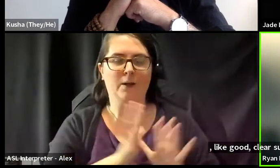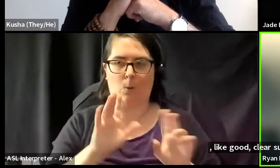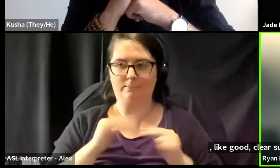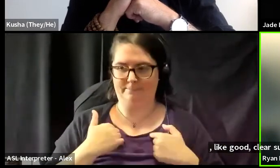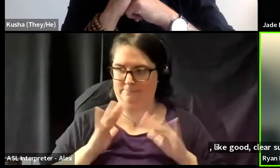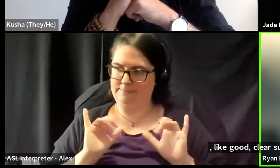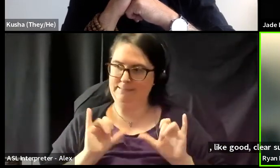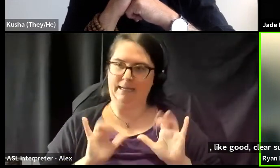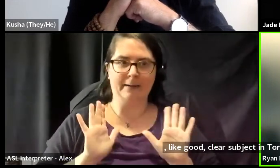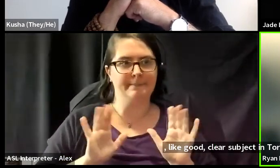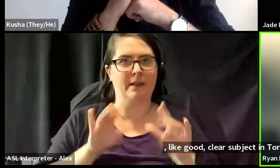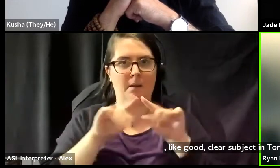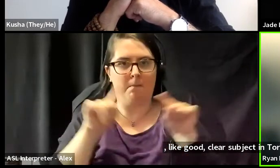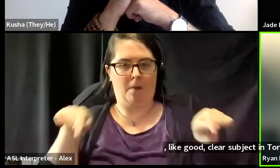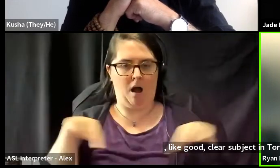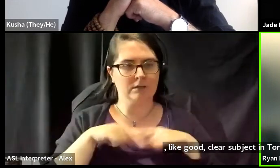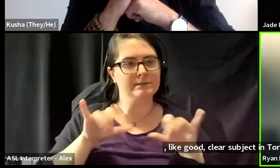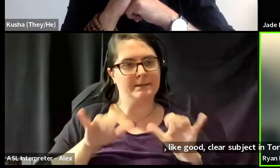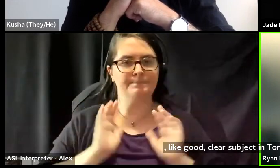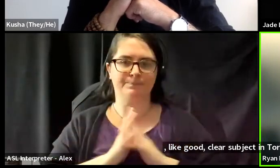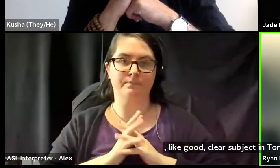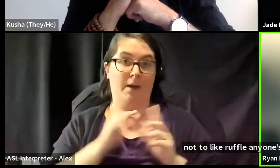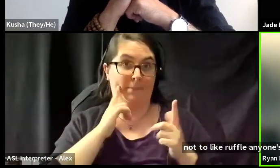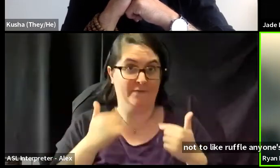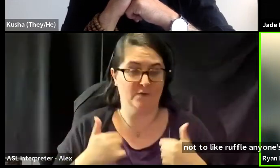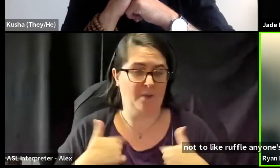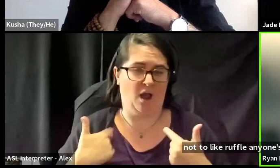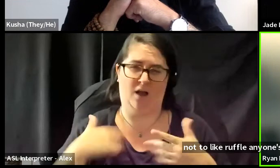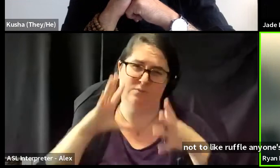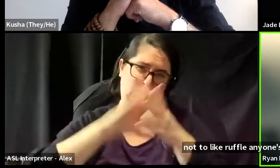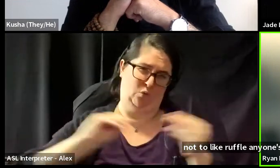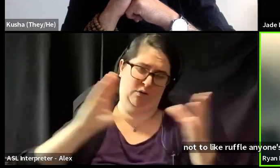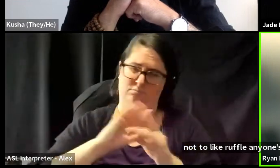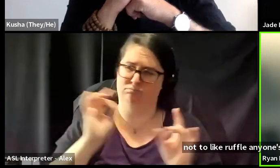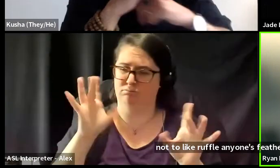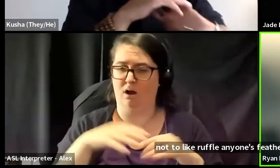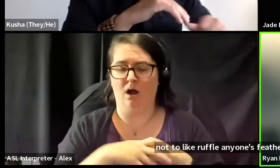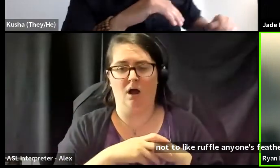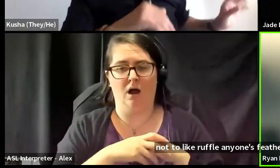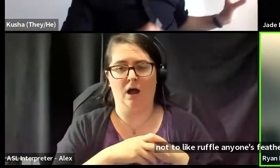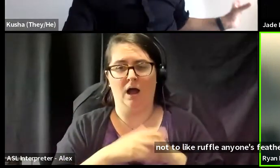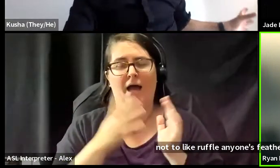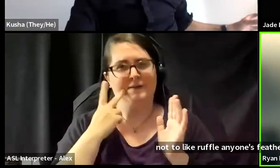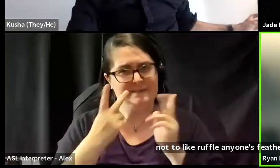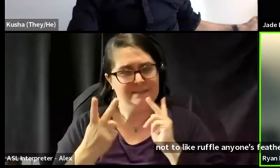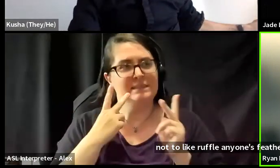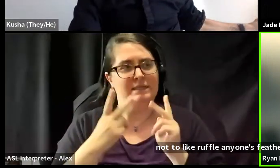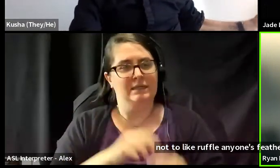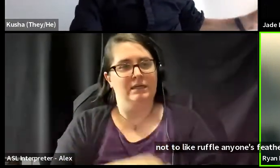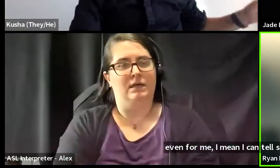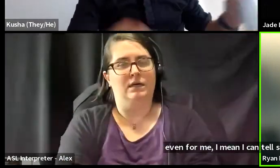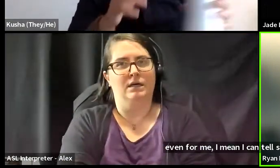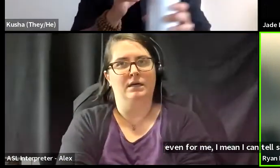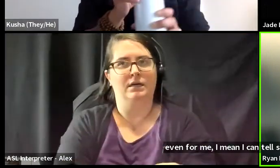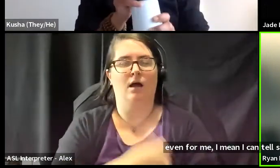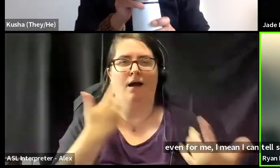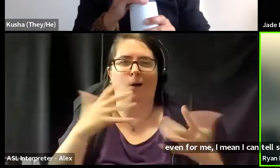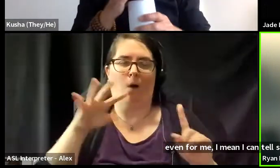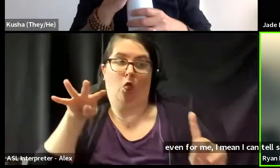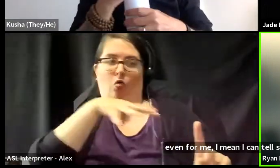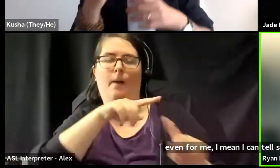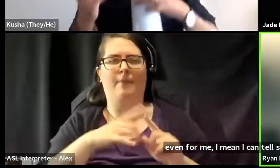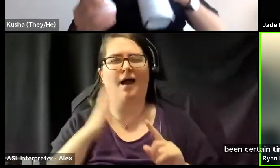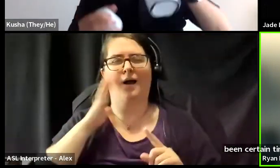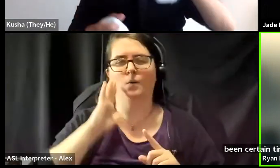and for me, I mean, I can tell stories about, there's been certain times, and not to like out anyone, but there's an older